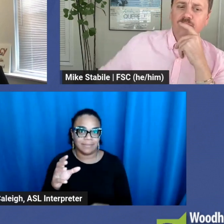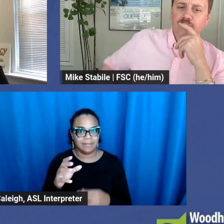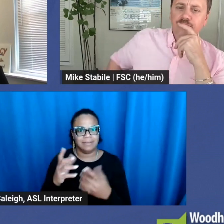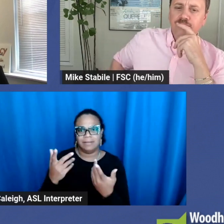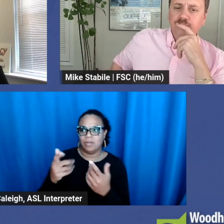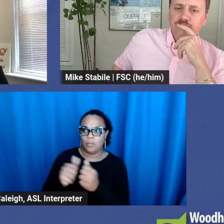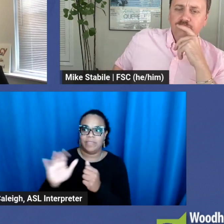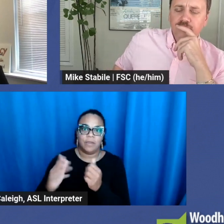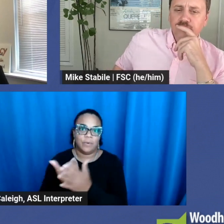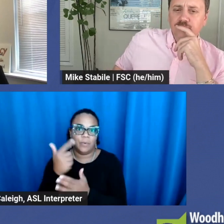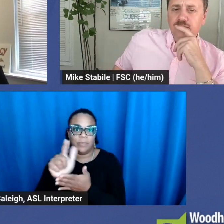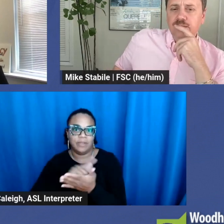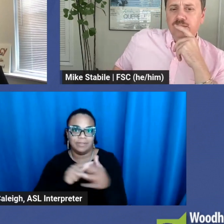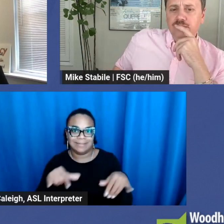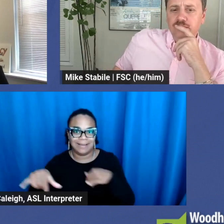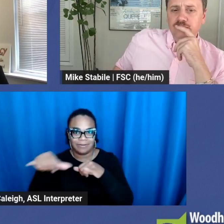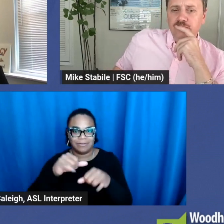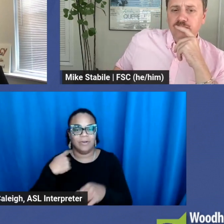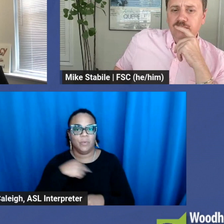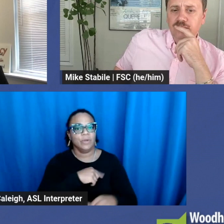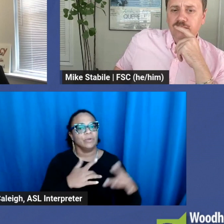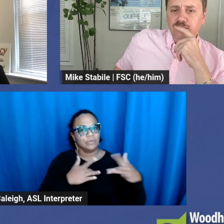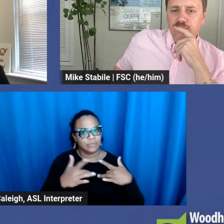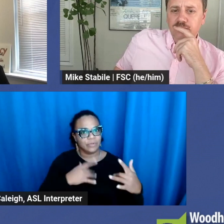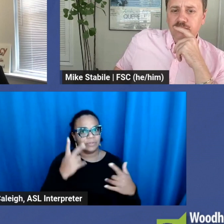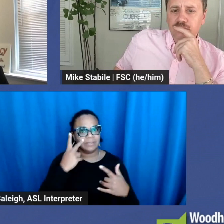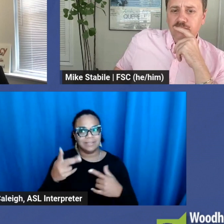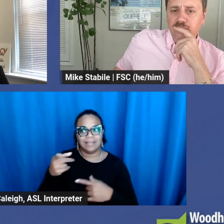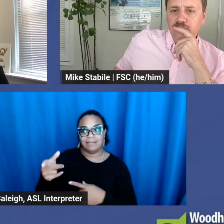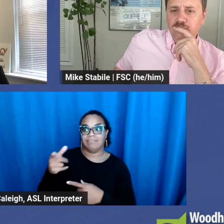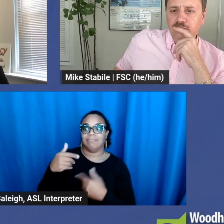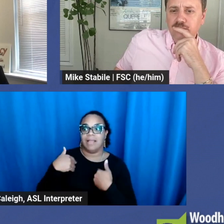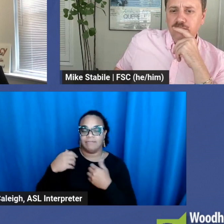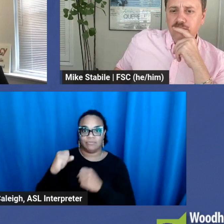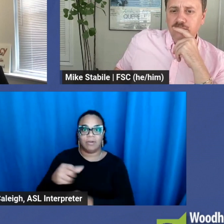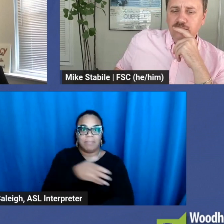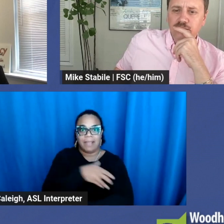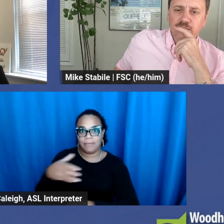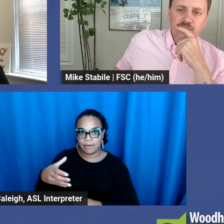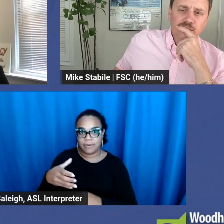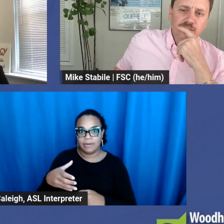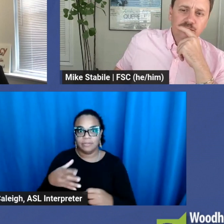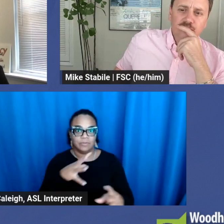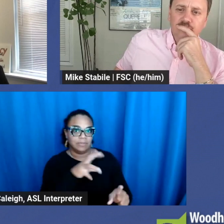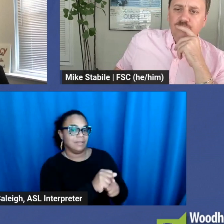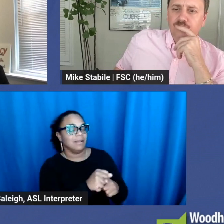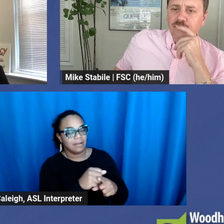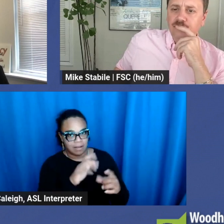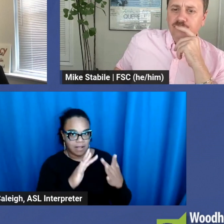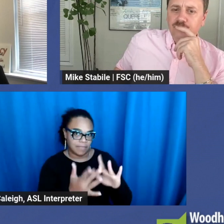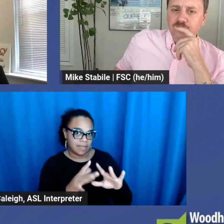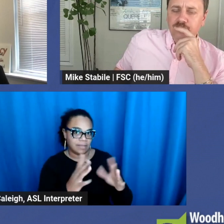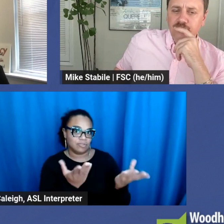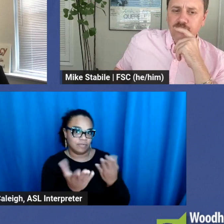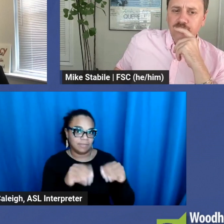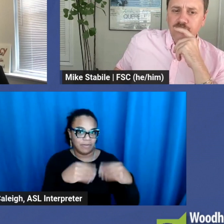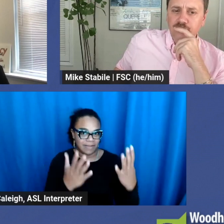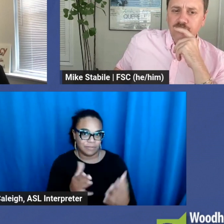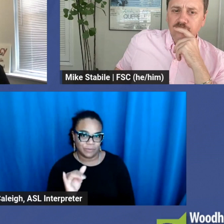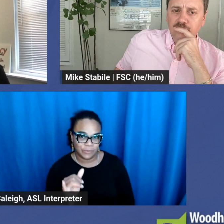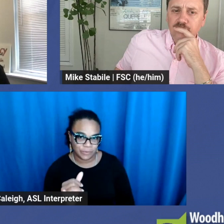about seeing the same kind of power given to state AGs to go after online service providers as well and to make claims that, for